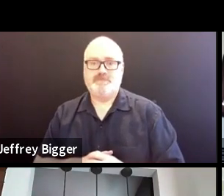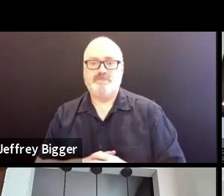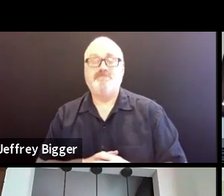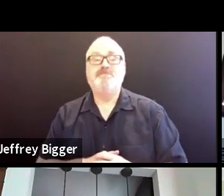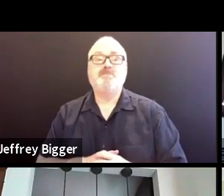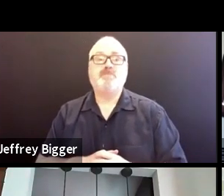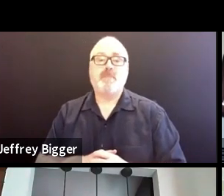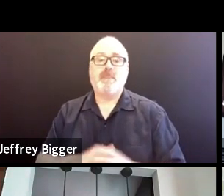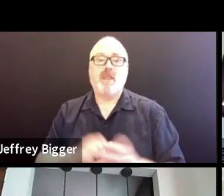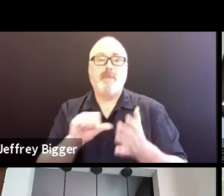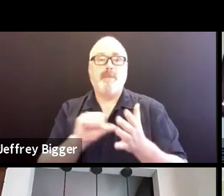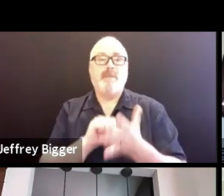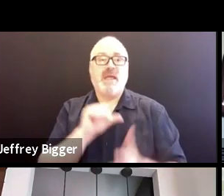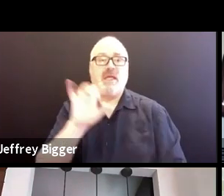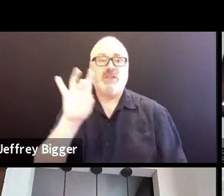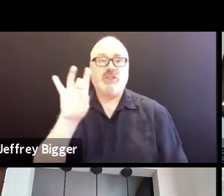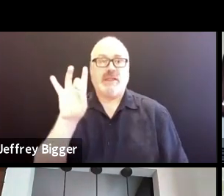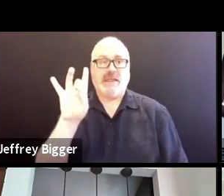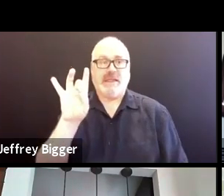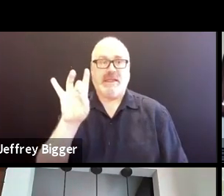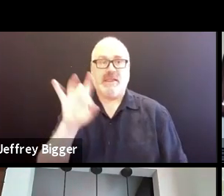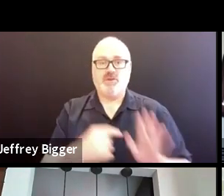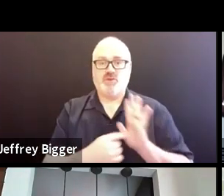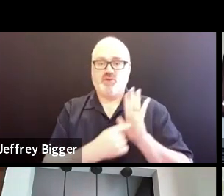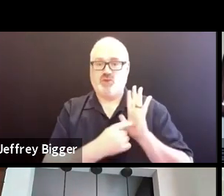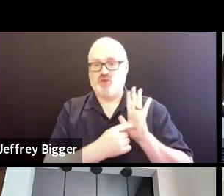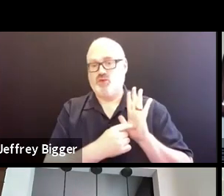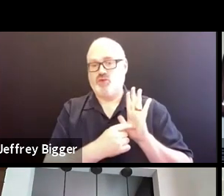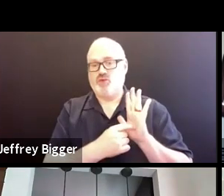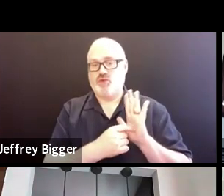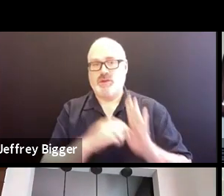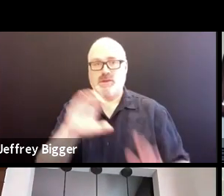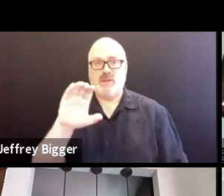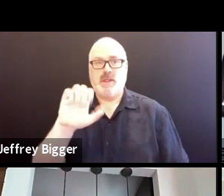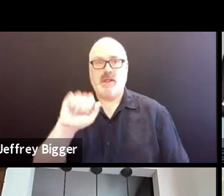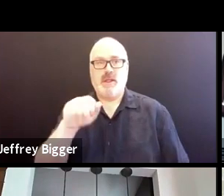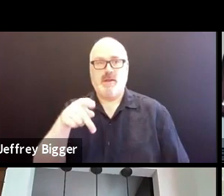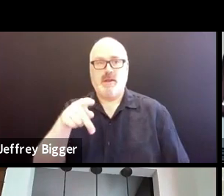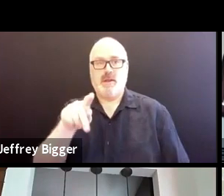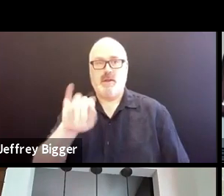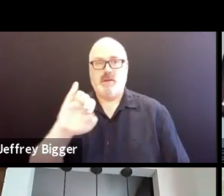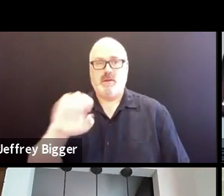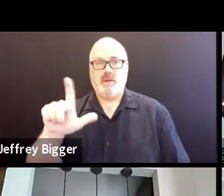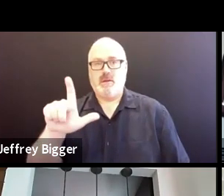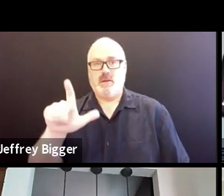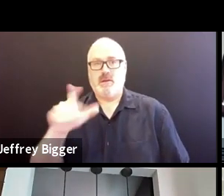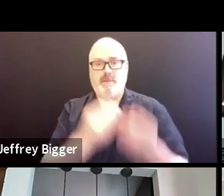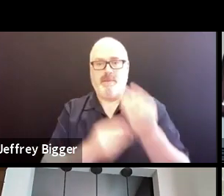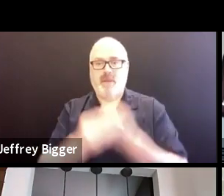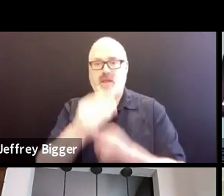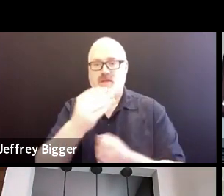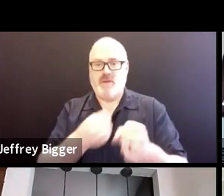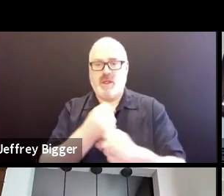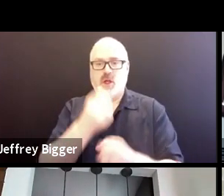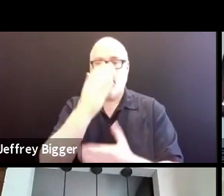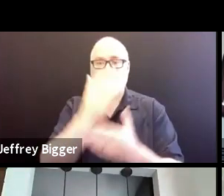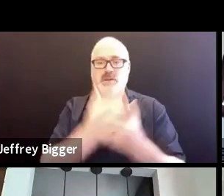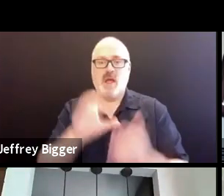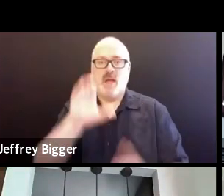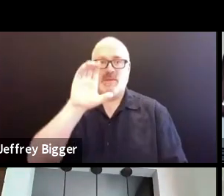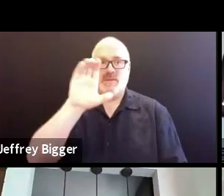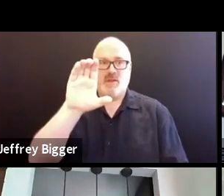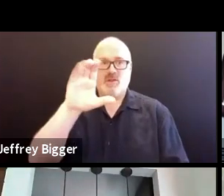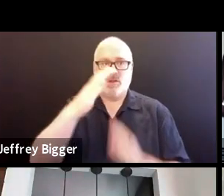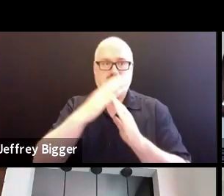Okay, page 8 shows the capital budget for the year. The top section